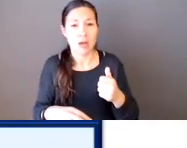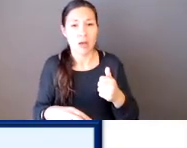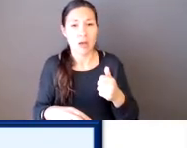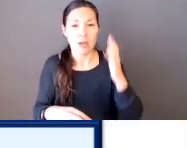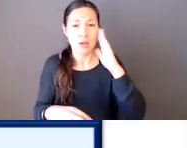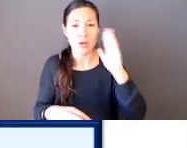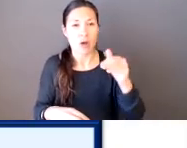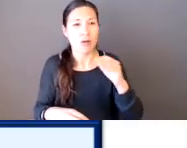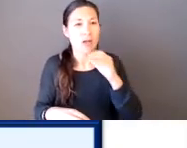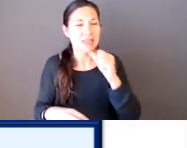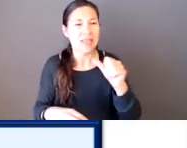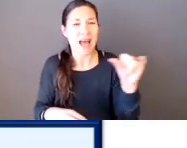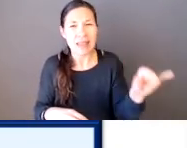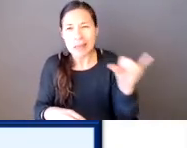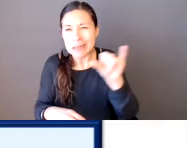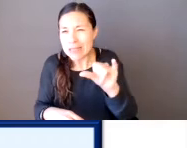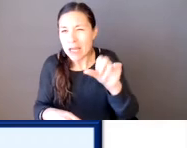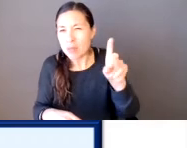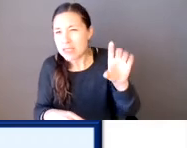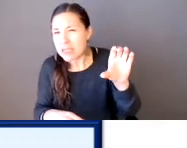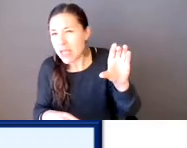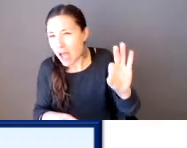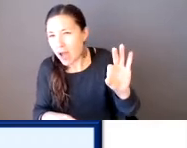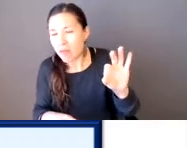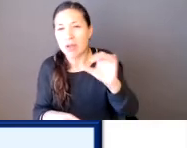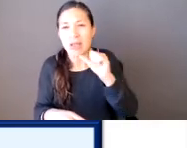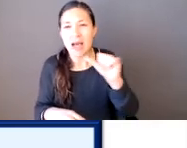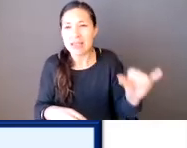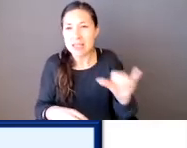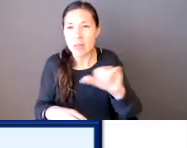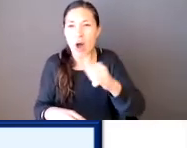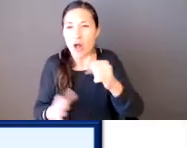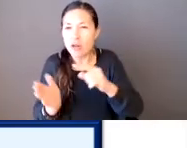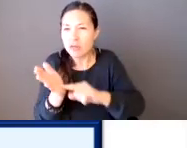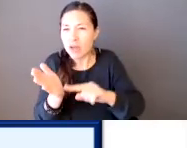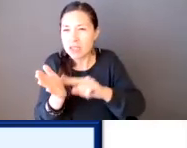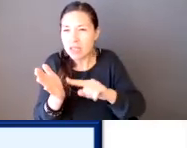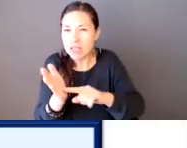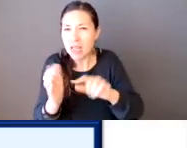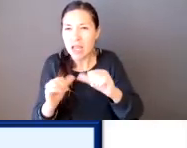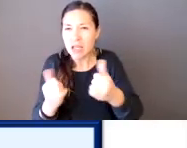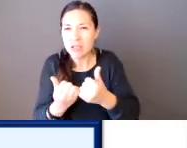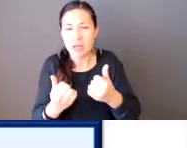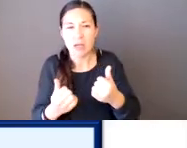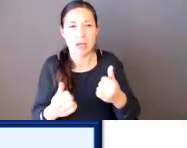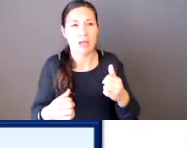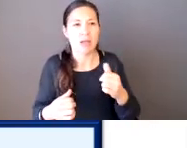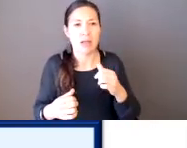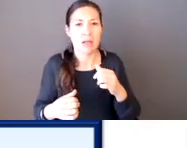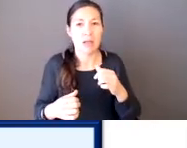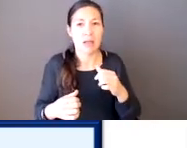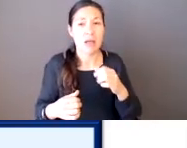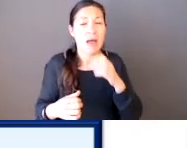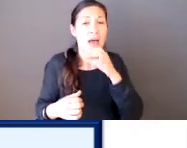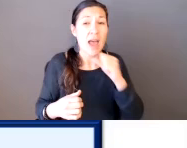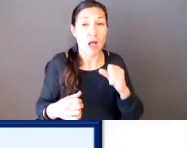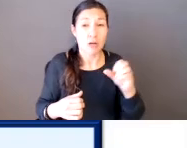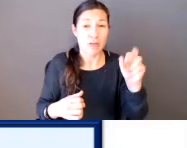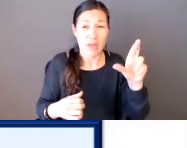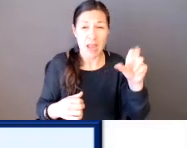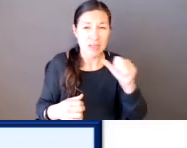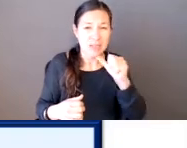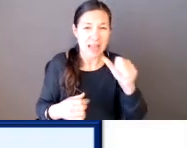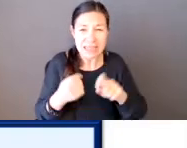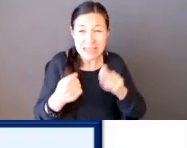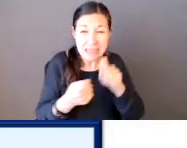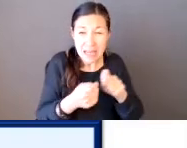other investigatory programs. We are not us at Elder Affairs, but our local programs are essential, which means